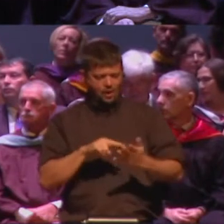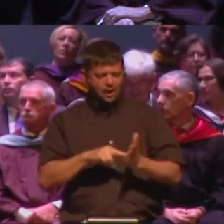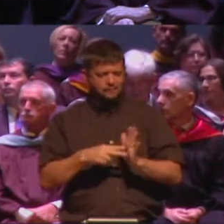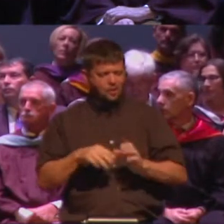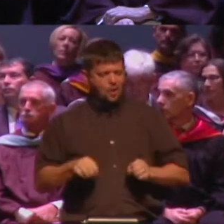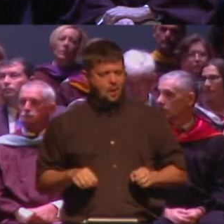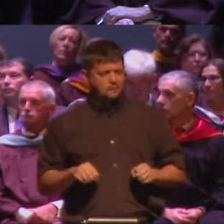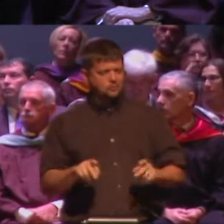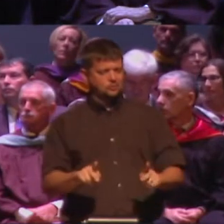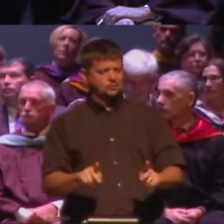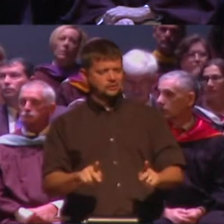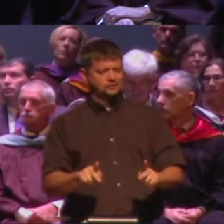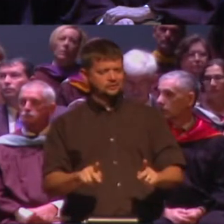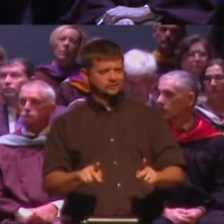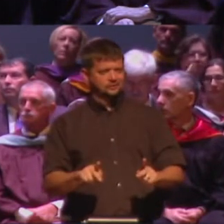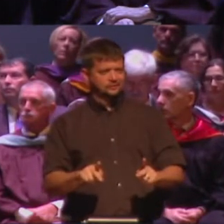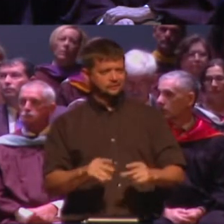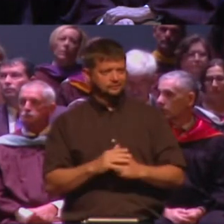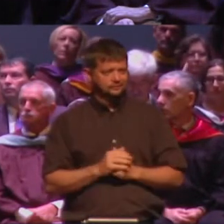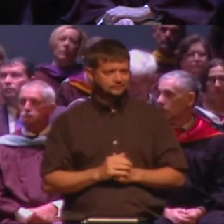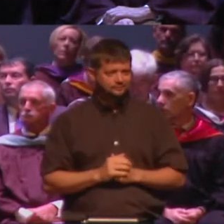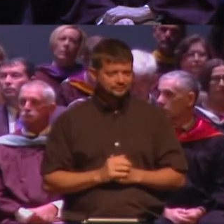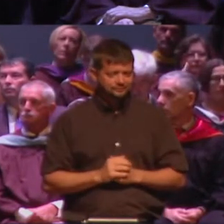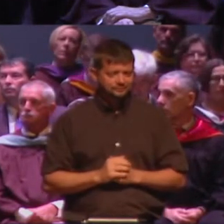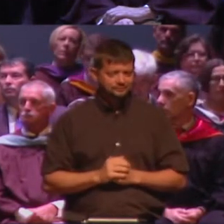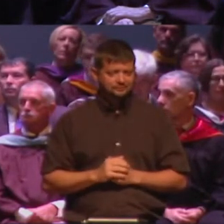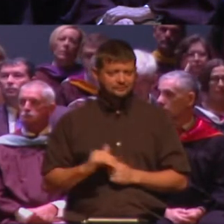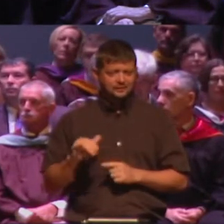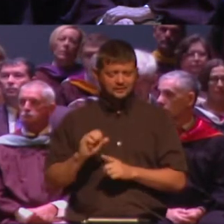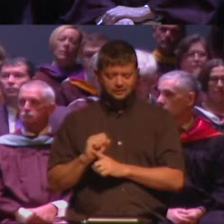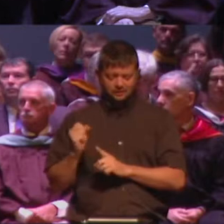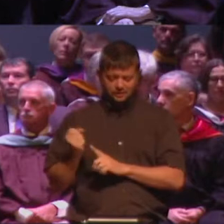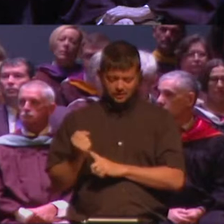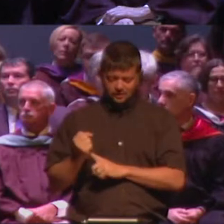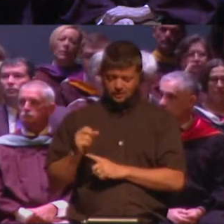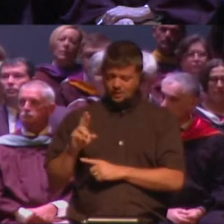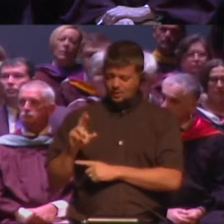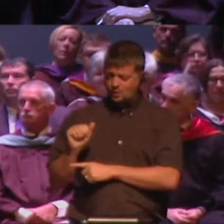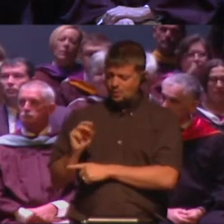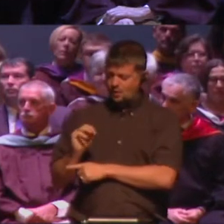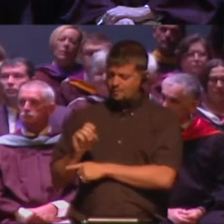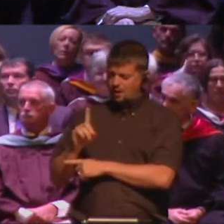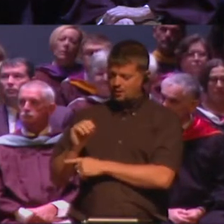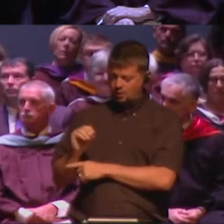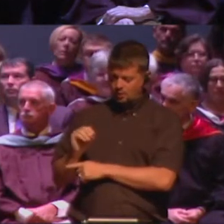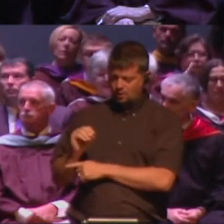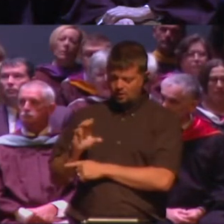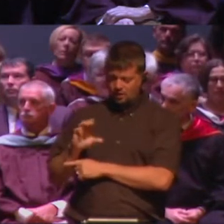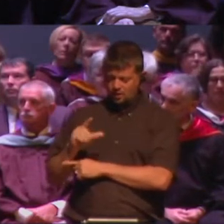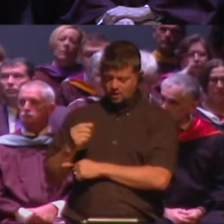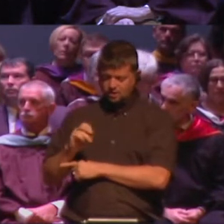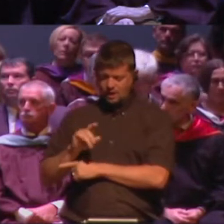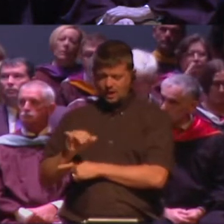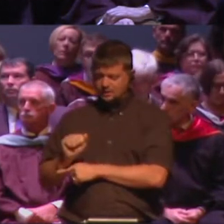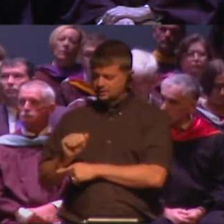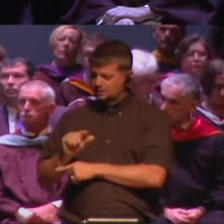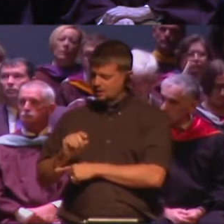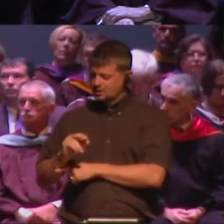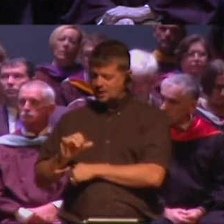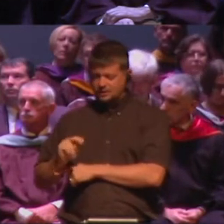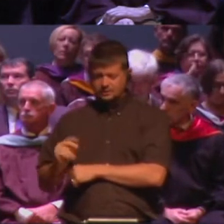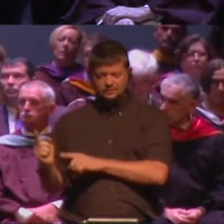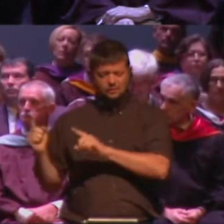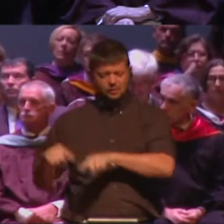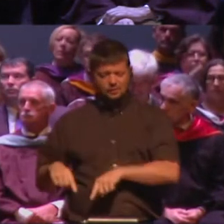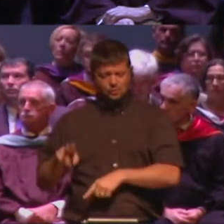disguise. Such is the case for Ramondo Gonzalez Gonzalez. Ramondo came to the United States when he